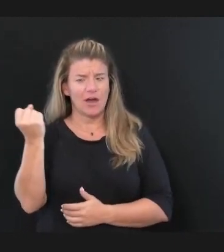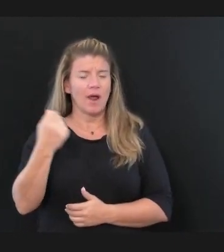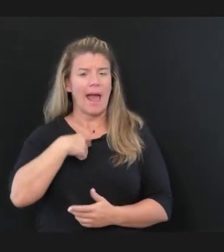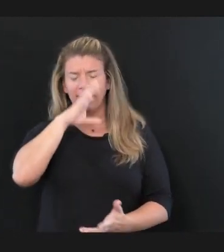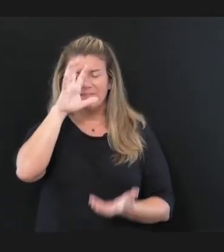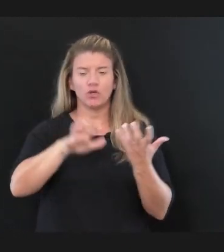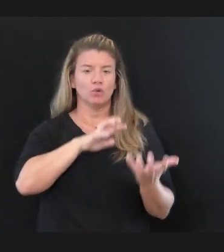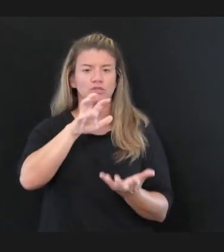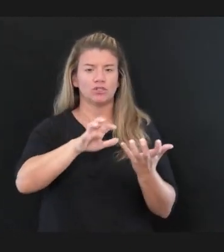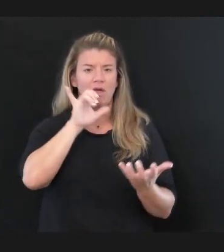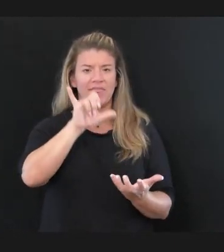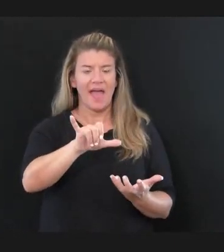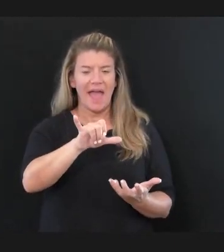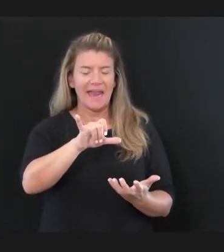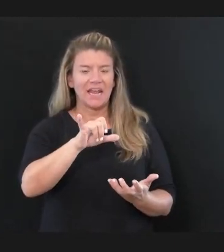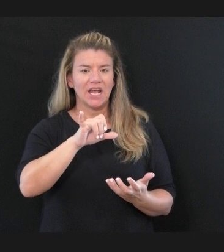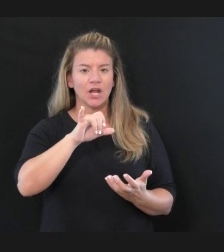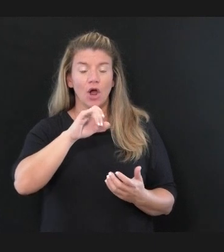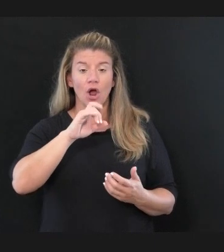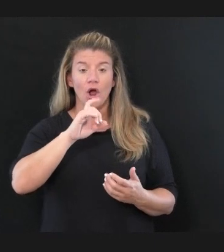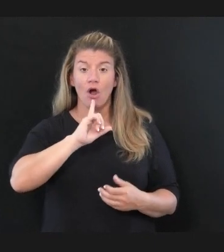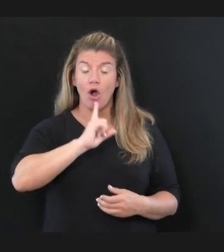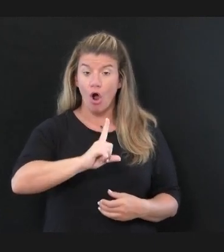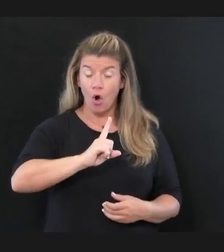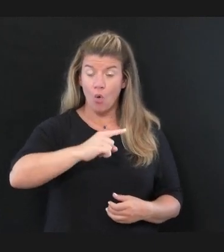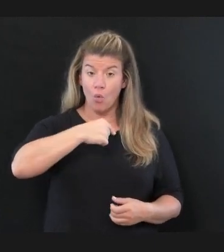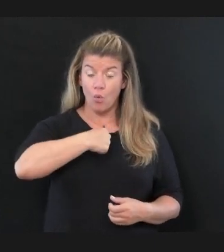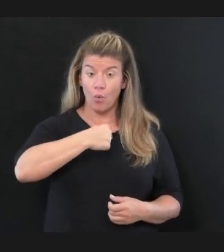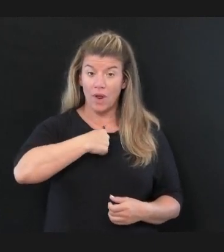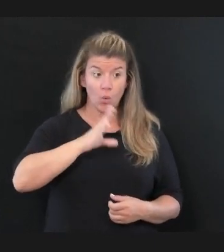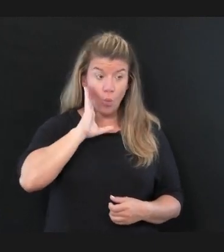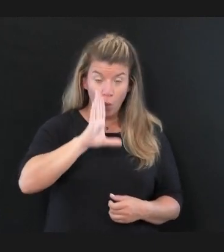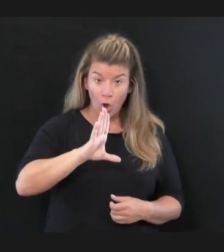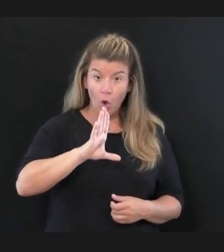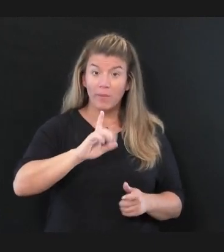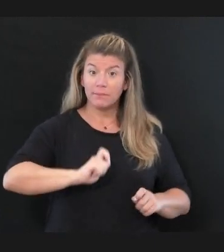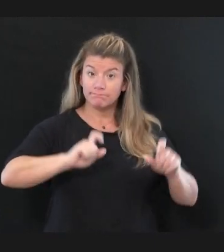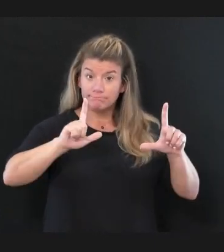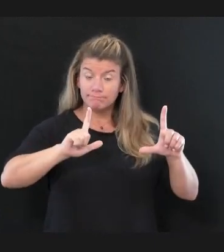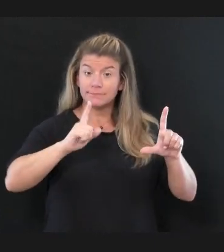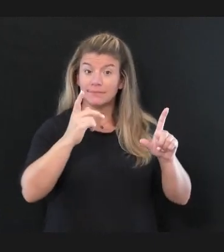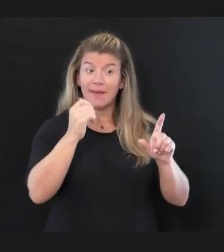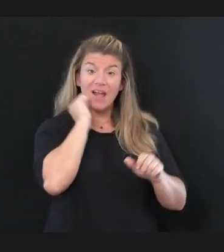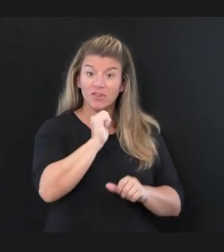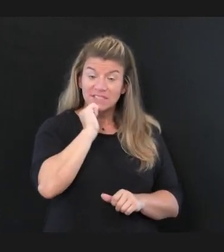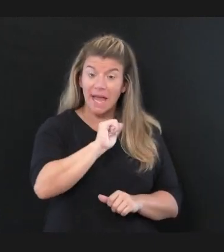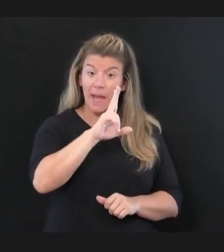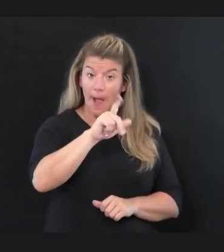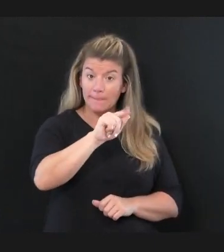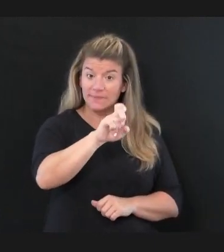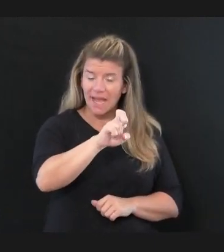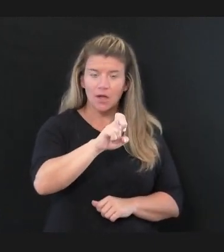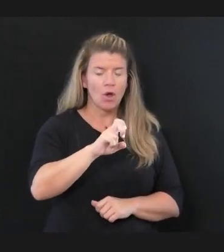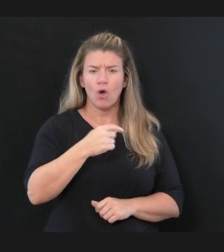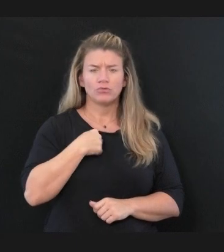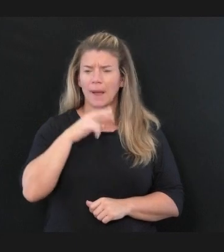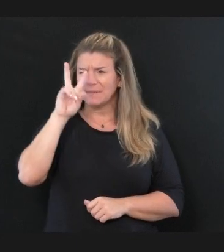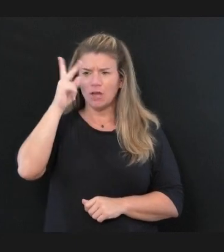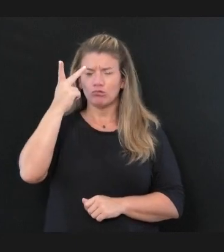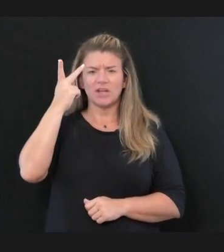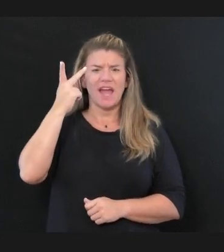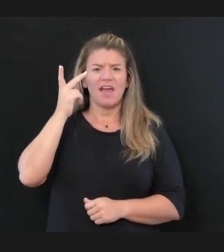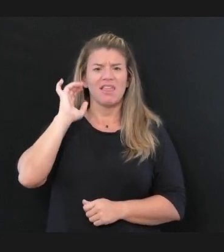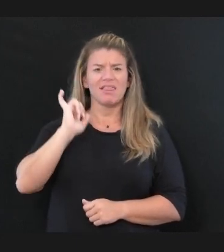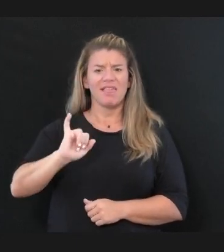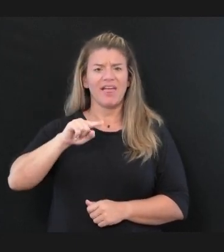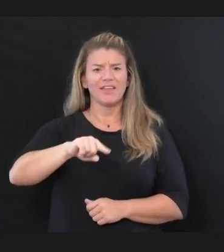confused on that point. Are we going to be updating this map daily, or am I misunderstanding that